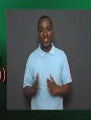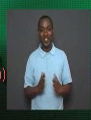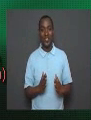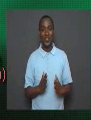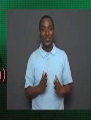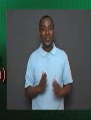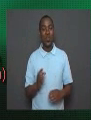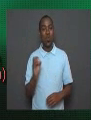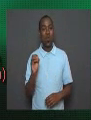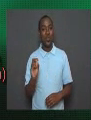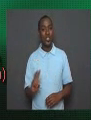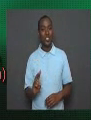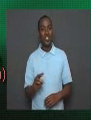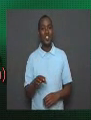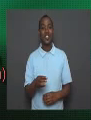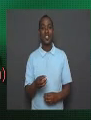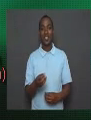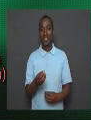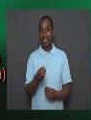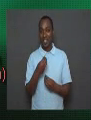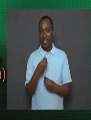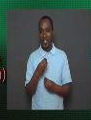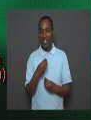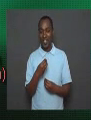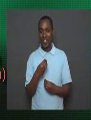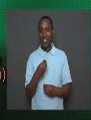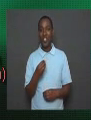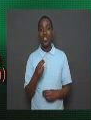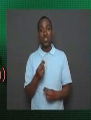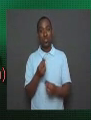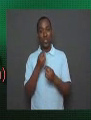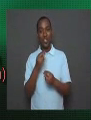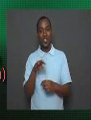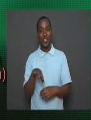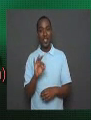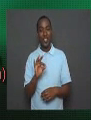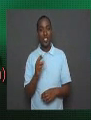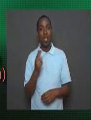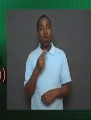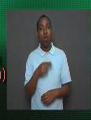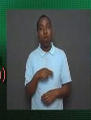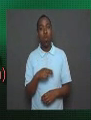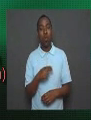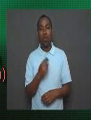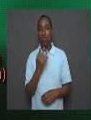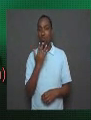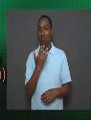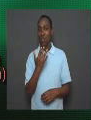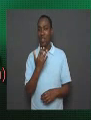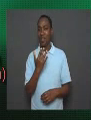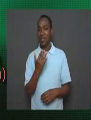oxygen, nutrients, and hormone-rich blood required for